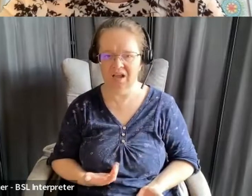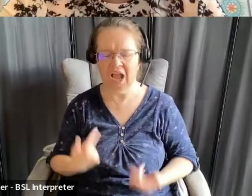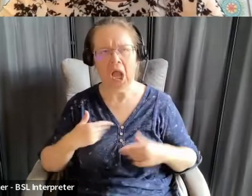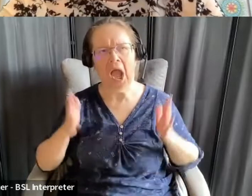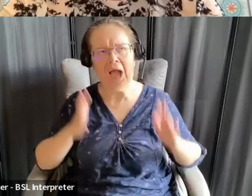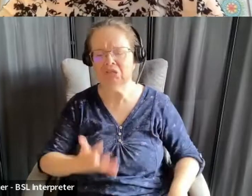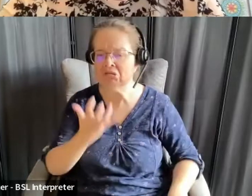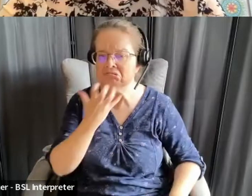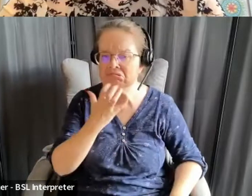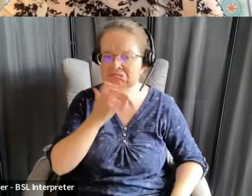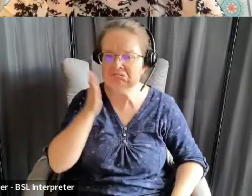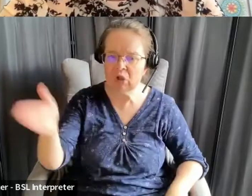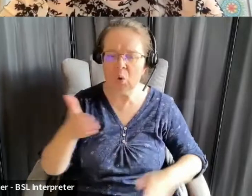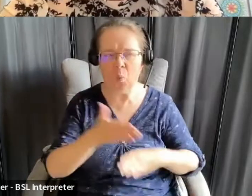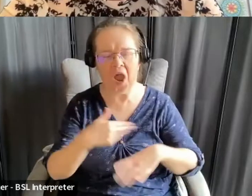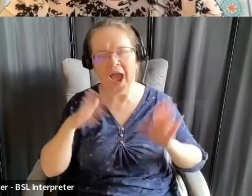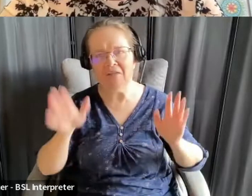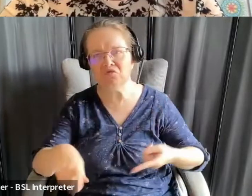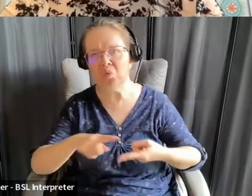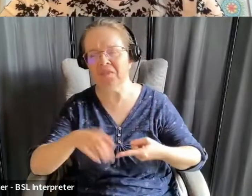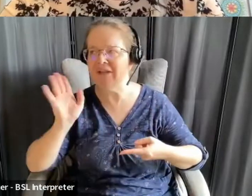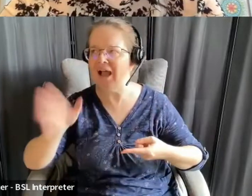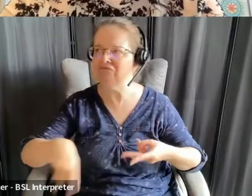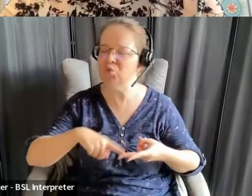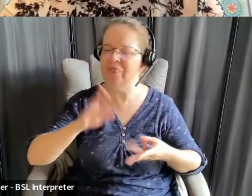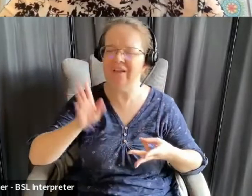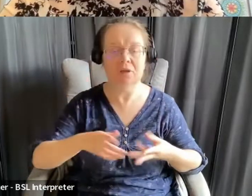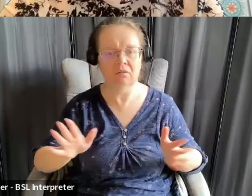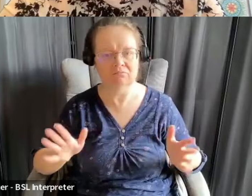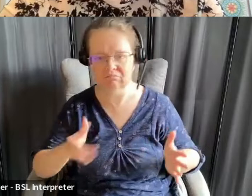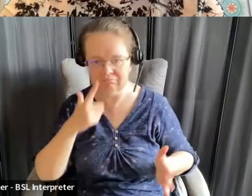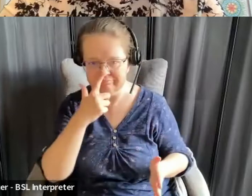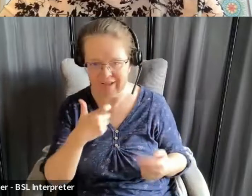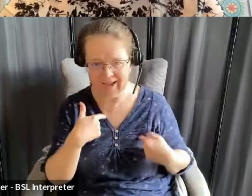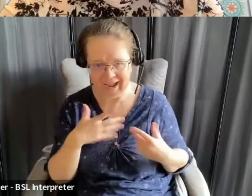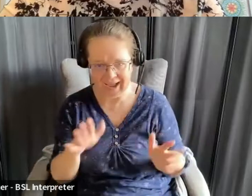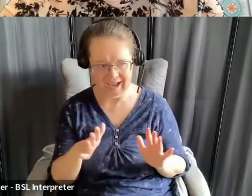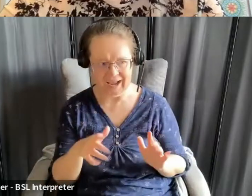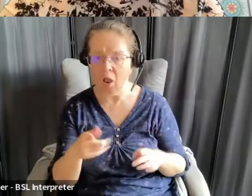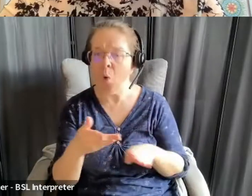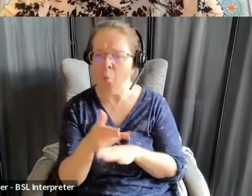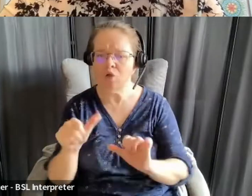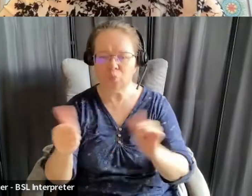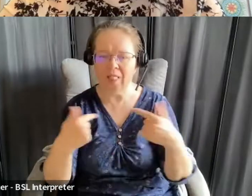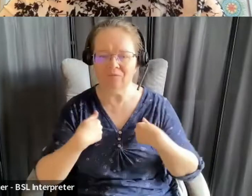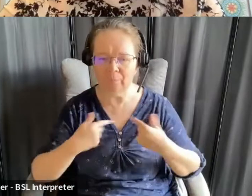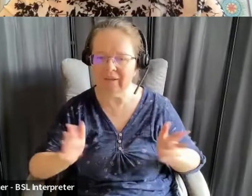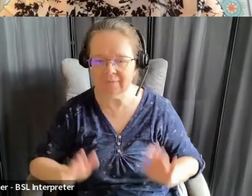to work, I've got to do this, I've got to do that. So it's honest, and that's what's working really well for me.